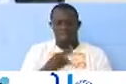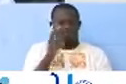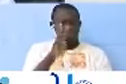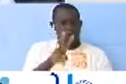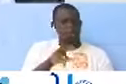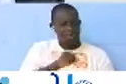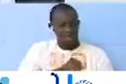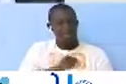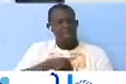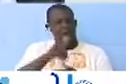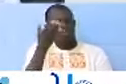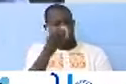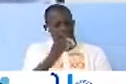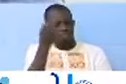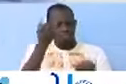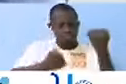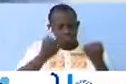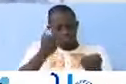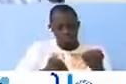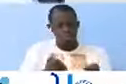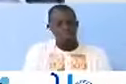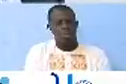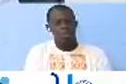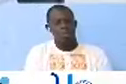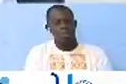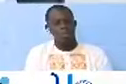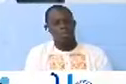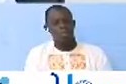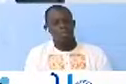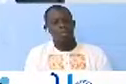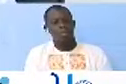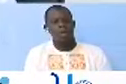him alight from the vehicle. Anala koso.